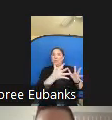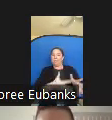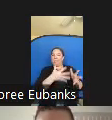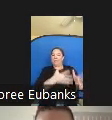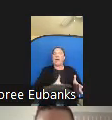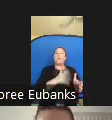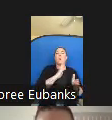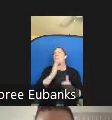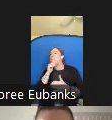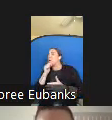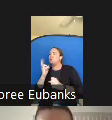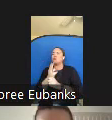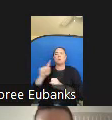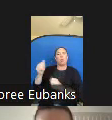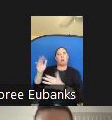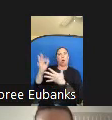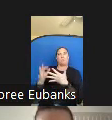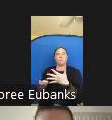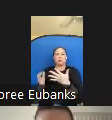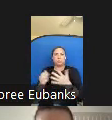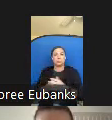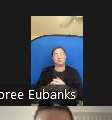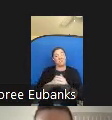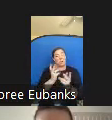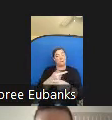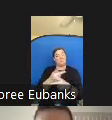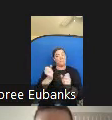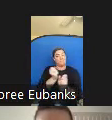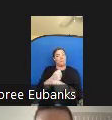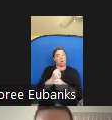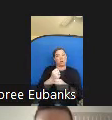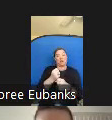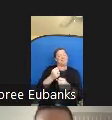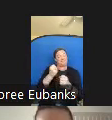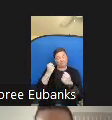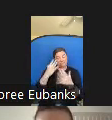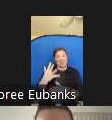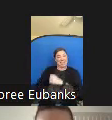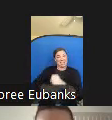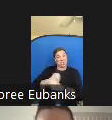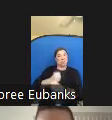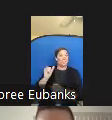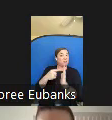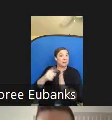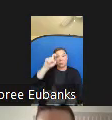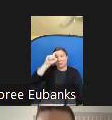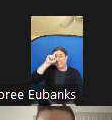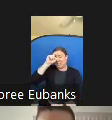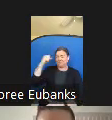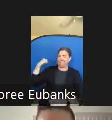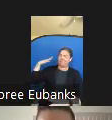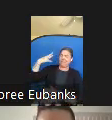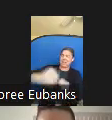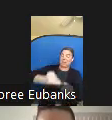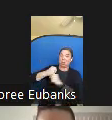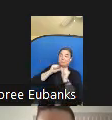They're clearly, able to sustain pottery production in places like Egypt for a long period of time. So they're clever in how